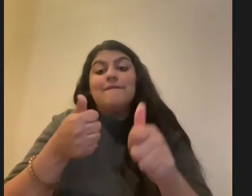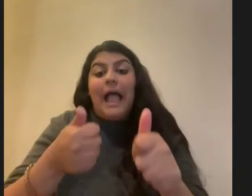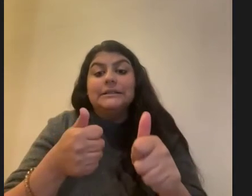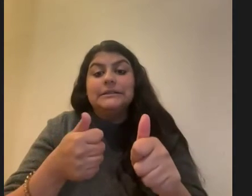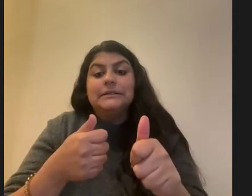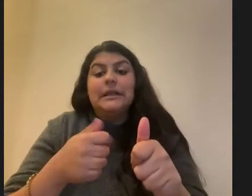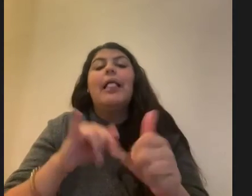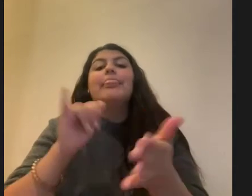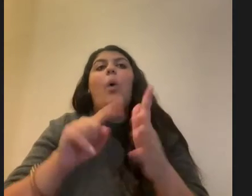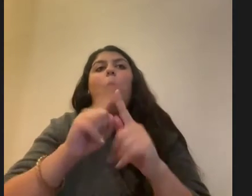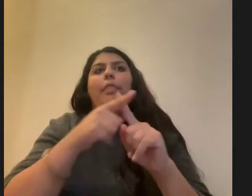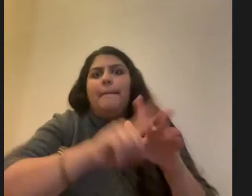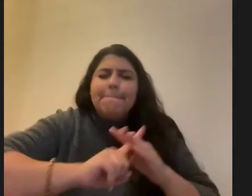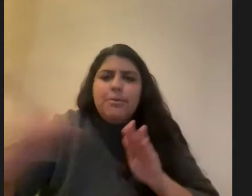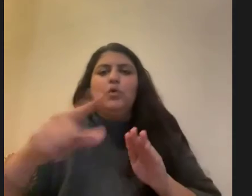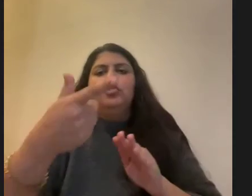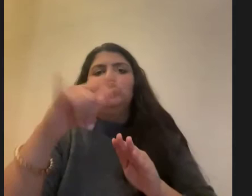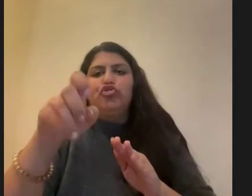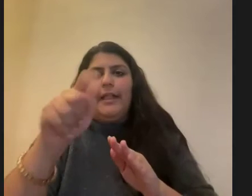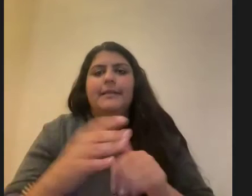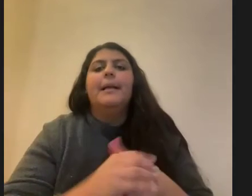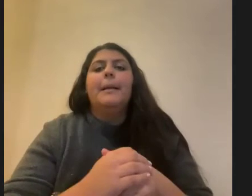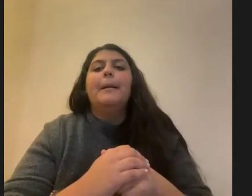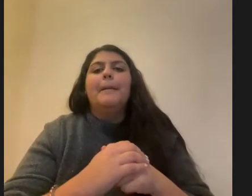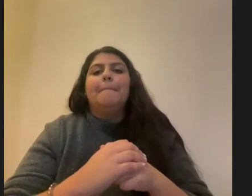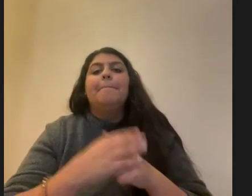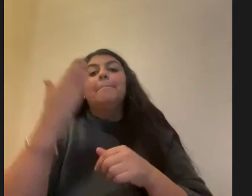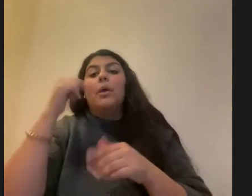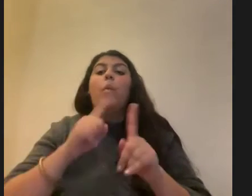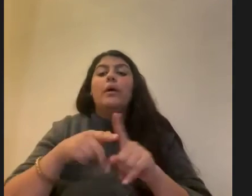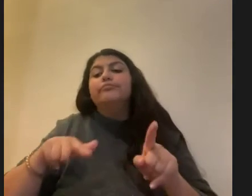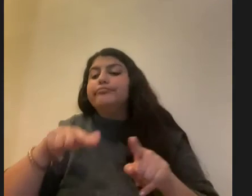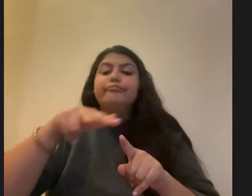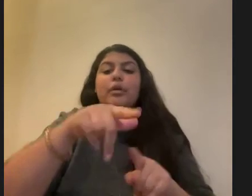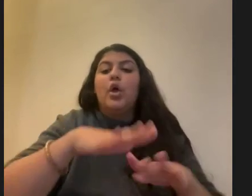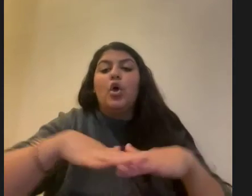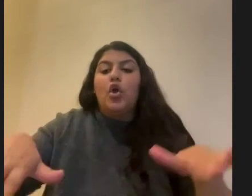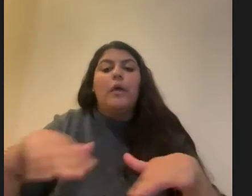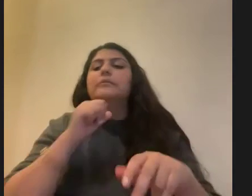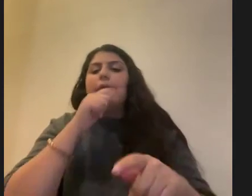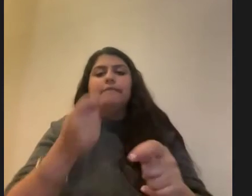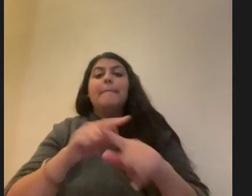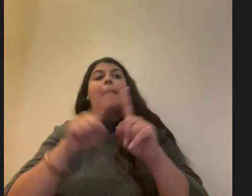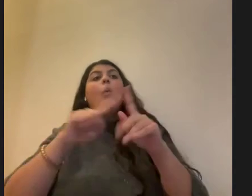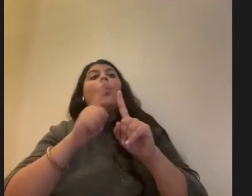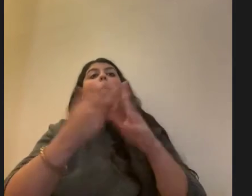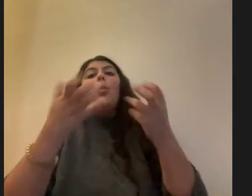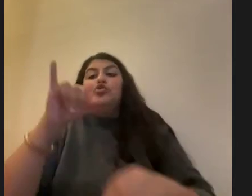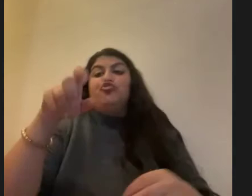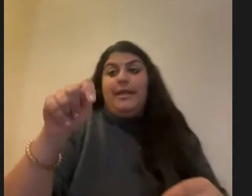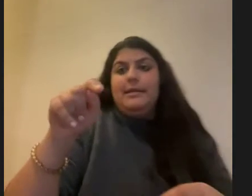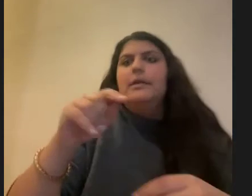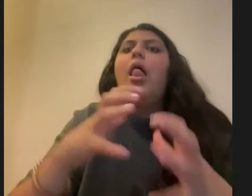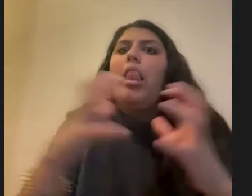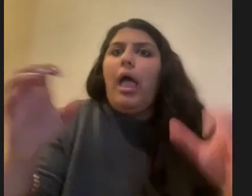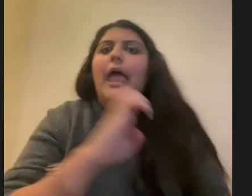jet. So, because they don't move that fast when they're crawling on the ground. So if they want to jet, which takes a lot of energy to do, and they can only